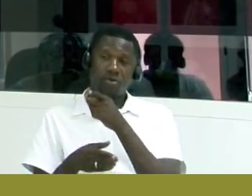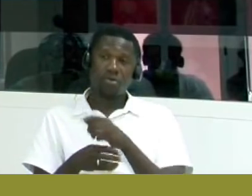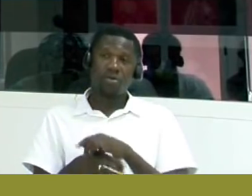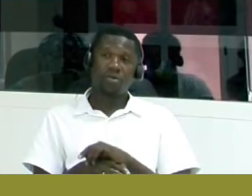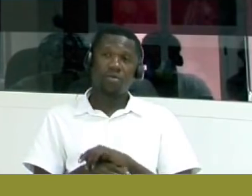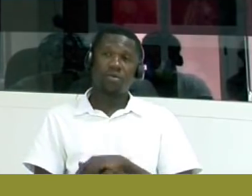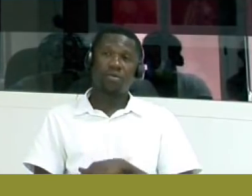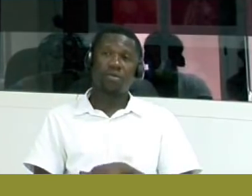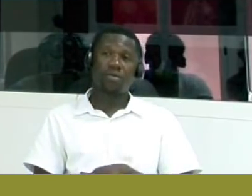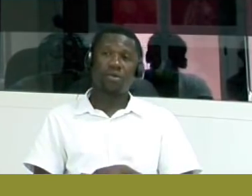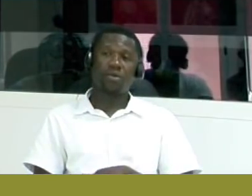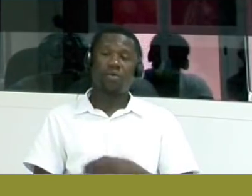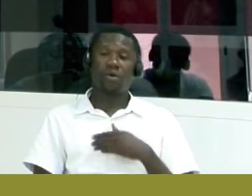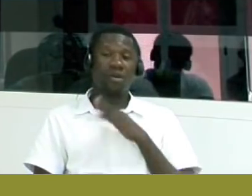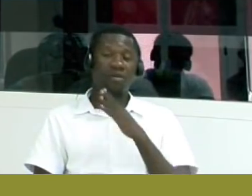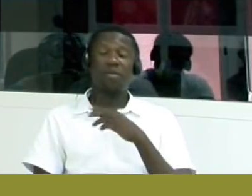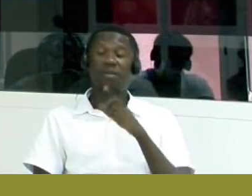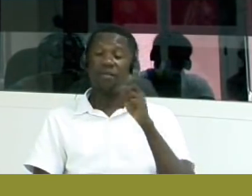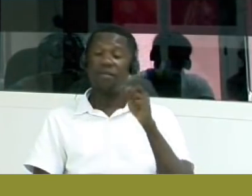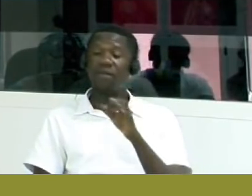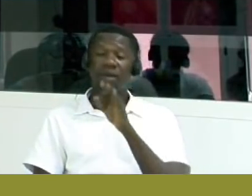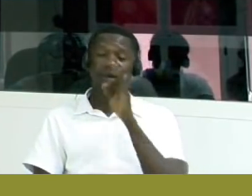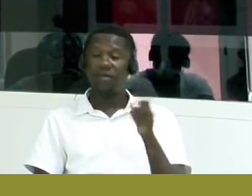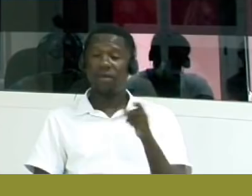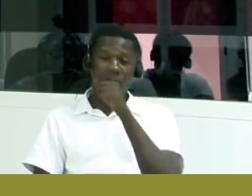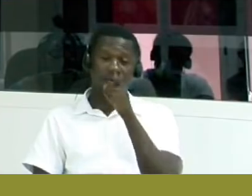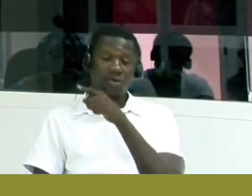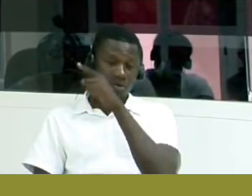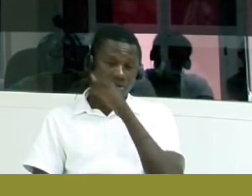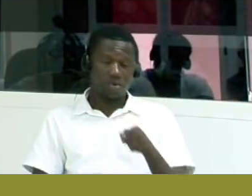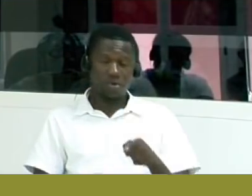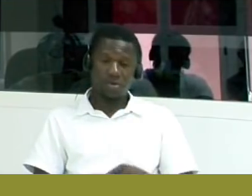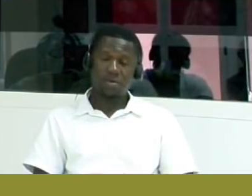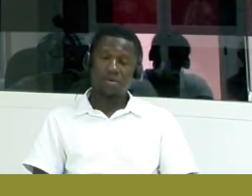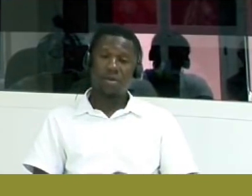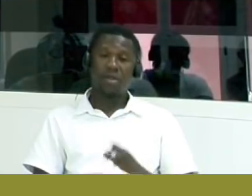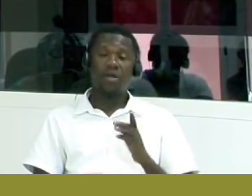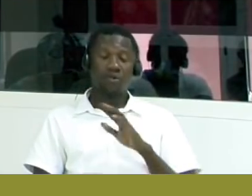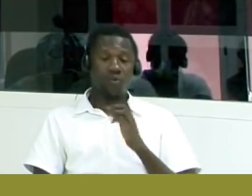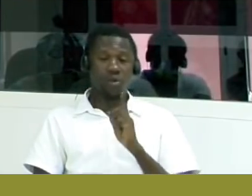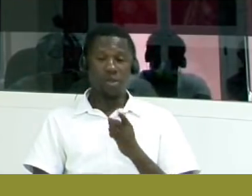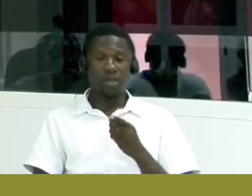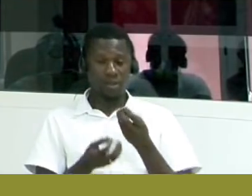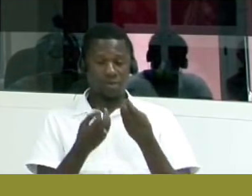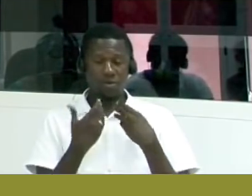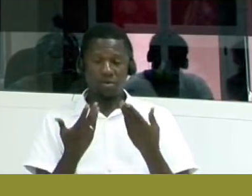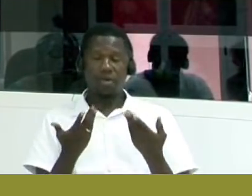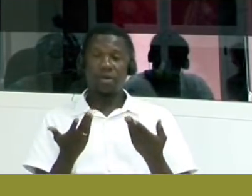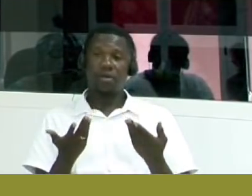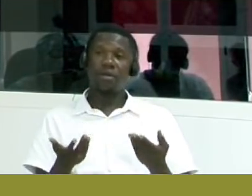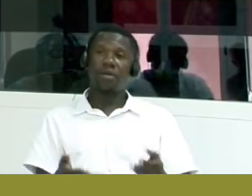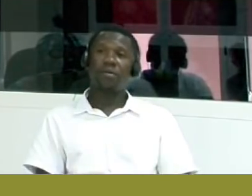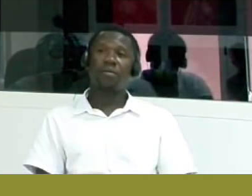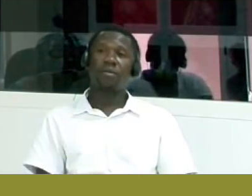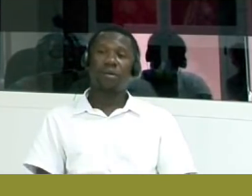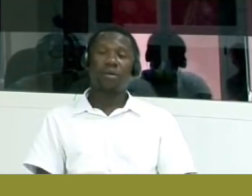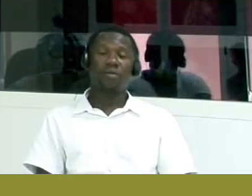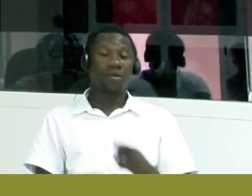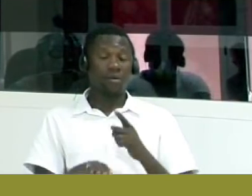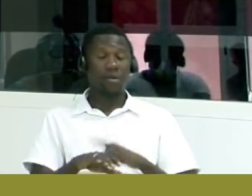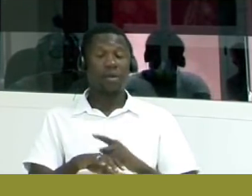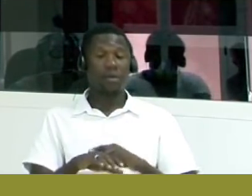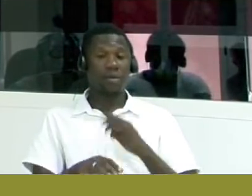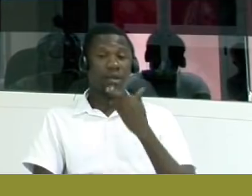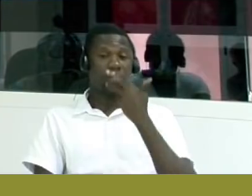been woefully wrong? That is what he told me. In fact, by 9